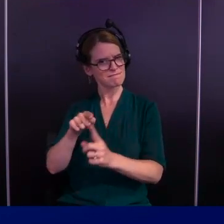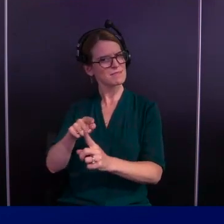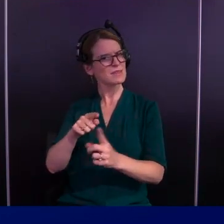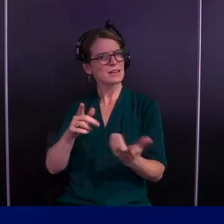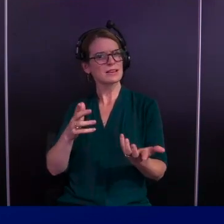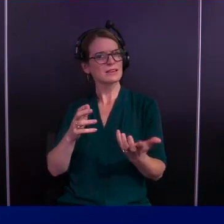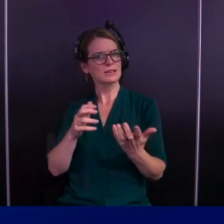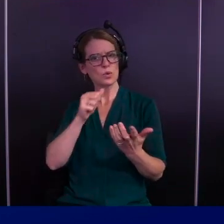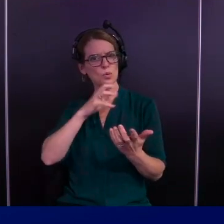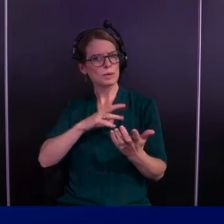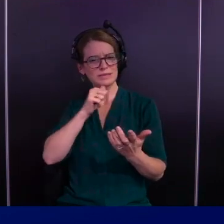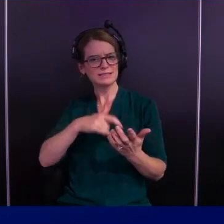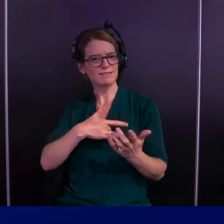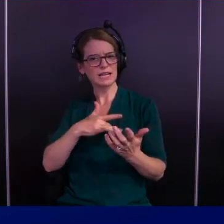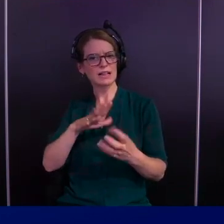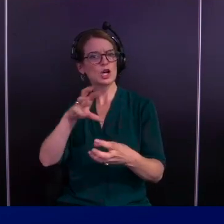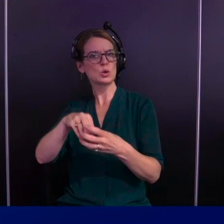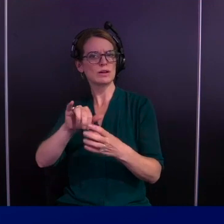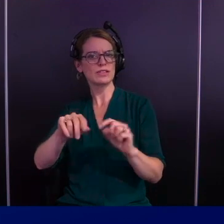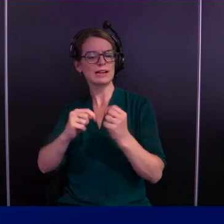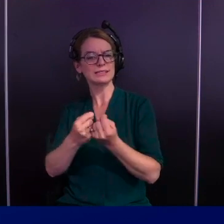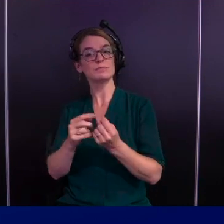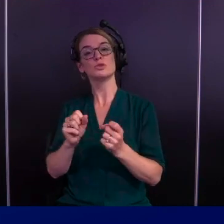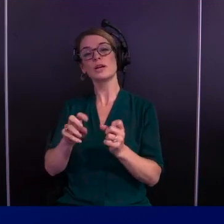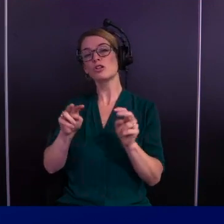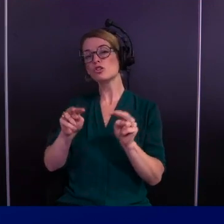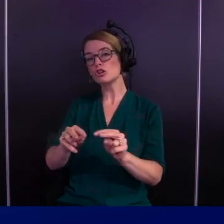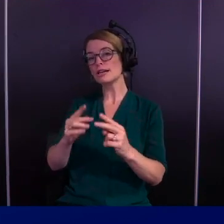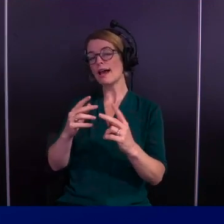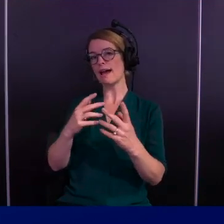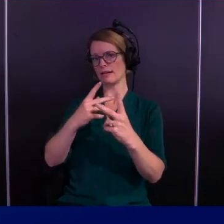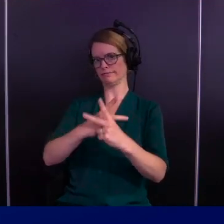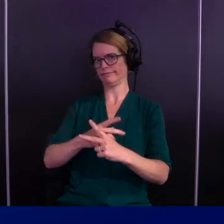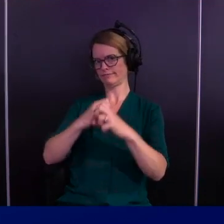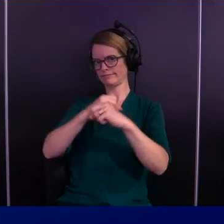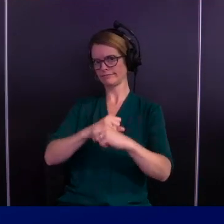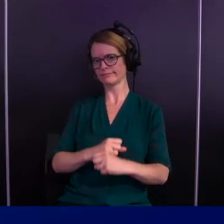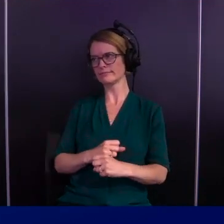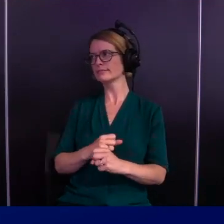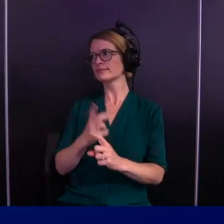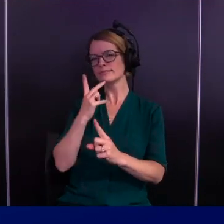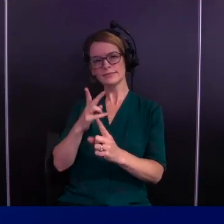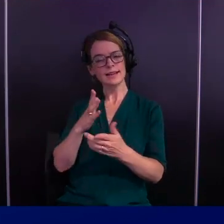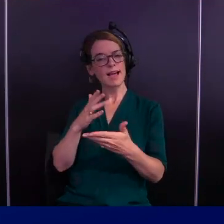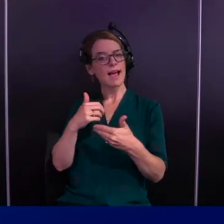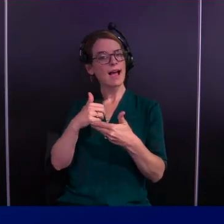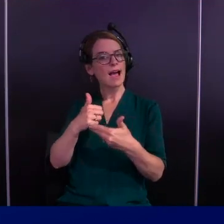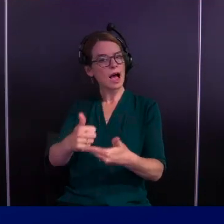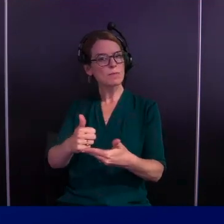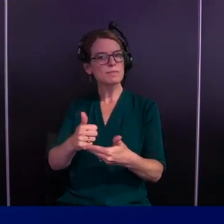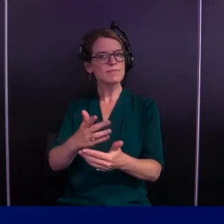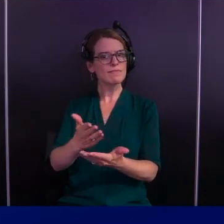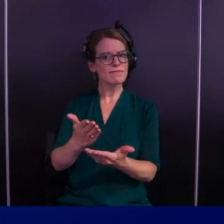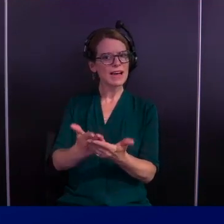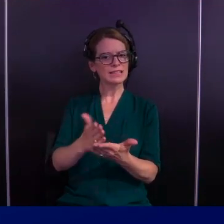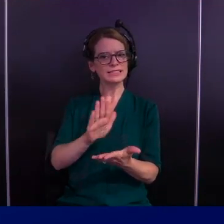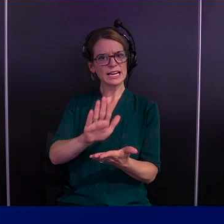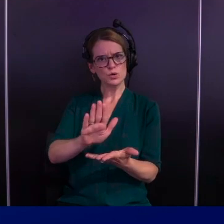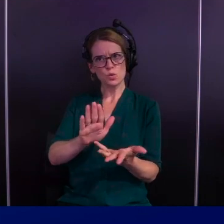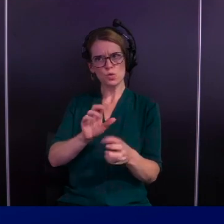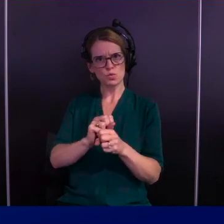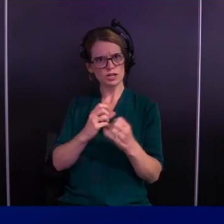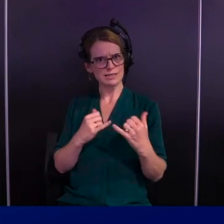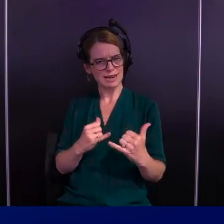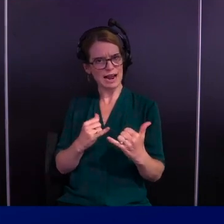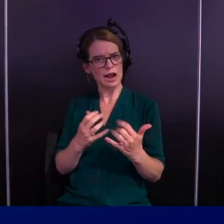key takeaways are determine those metrics so you can see how you're doing, and that will help you to essentially validate what you're doing now and iterate and find